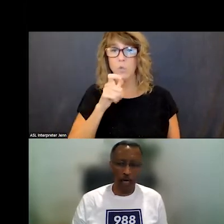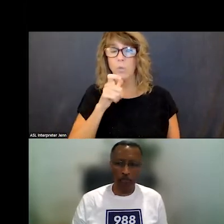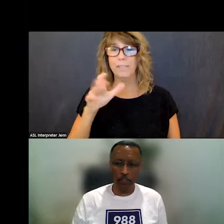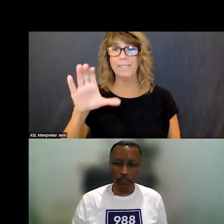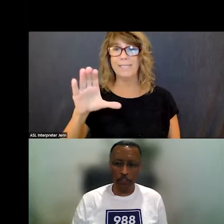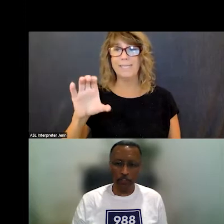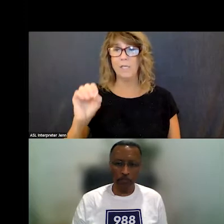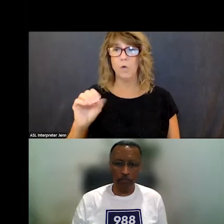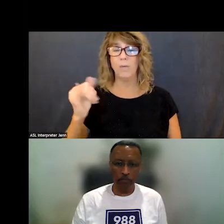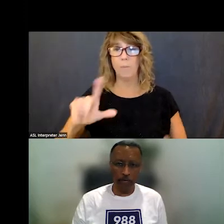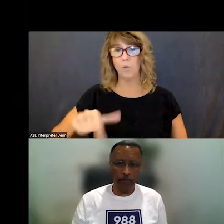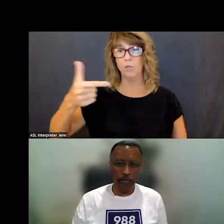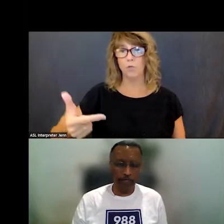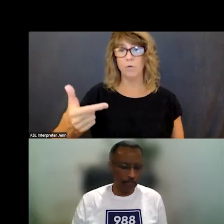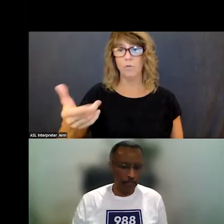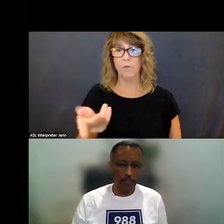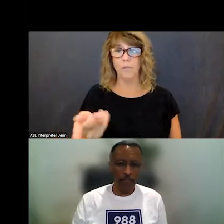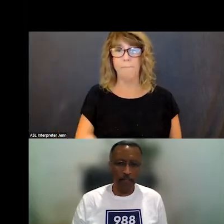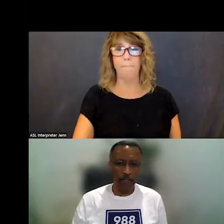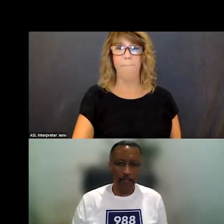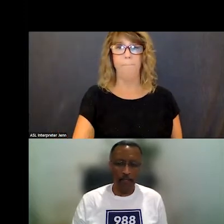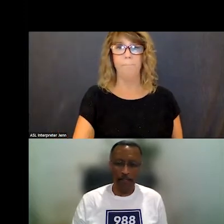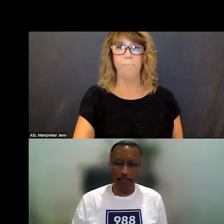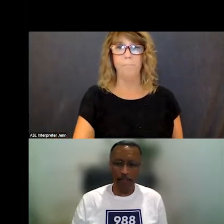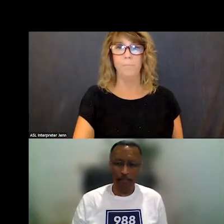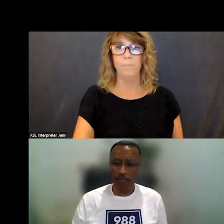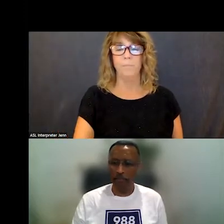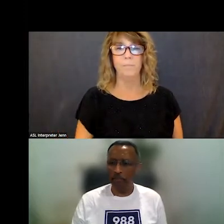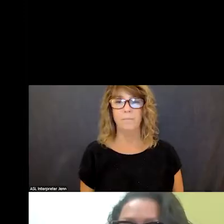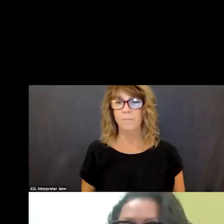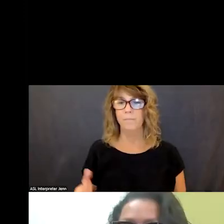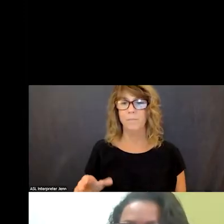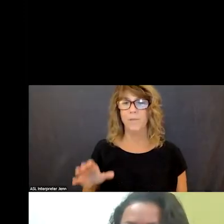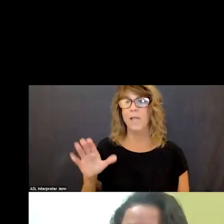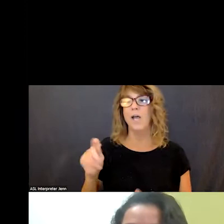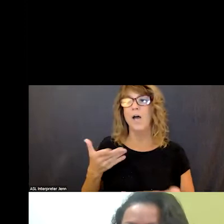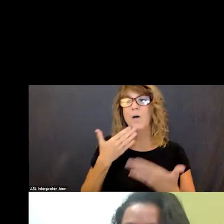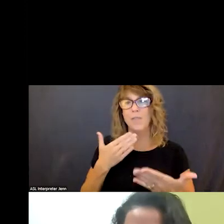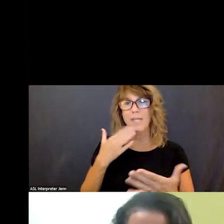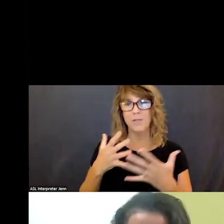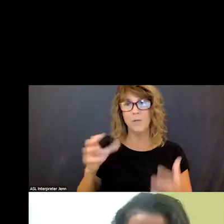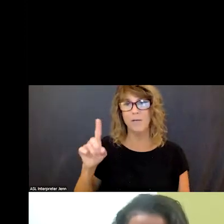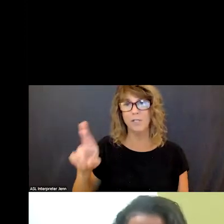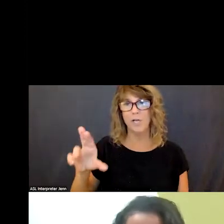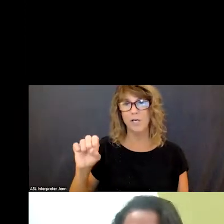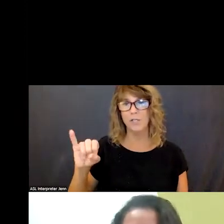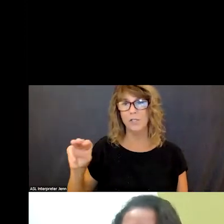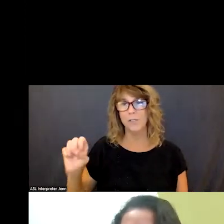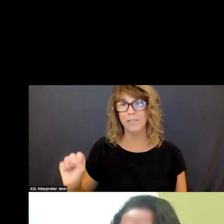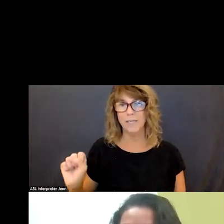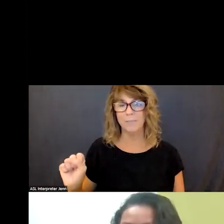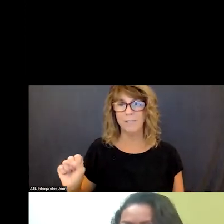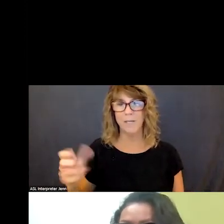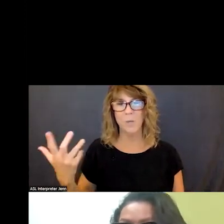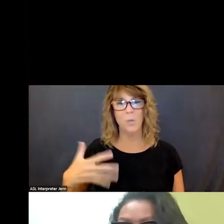point, I'm going to turn it over to them. All right, thank you so much, Dr. Sims. And it is